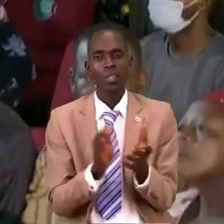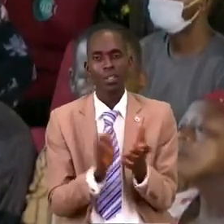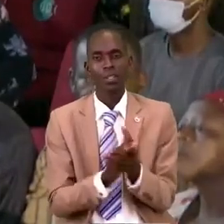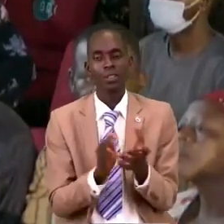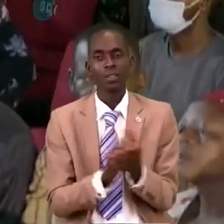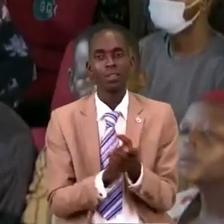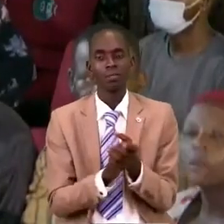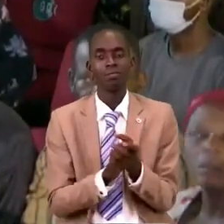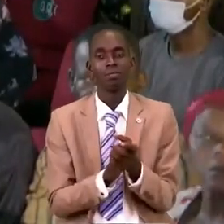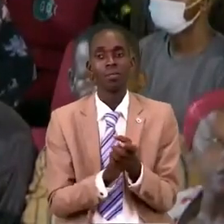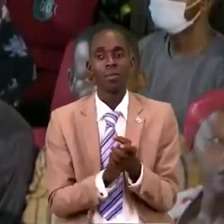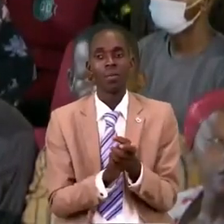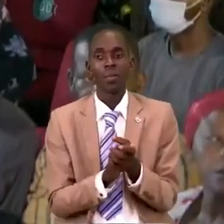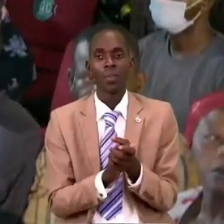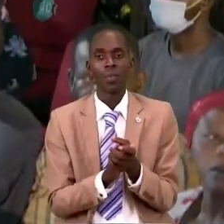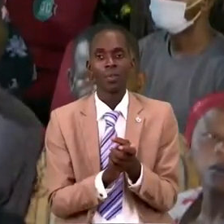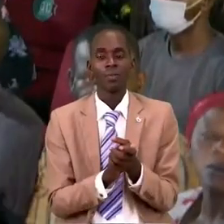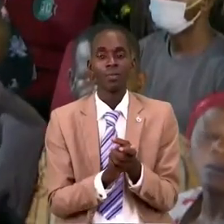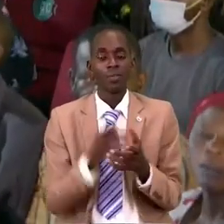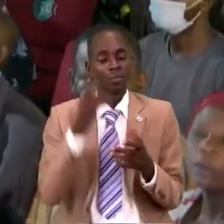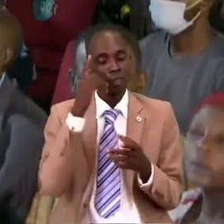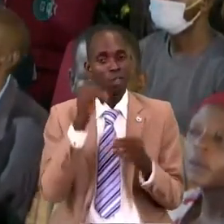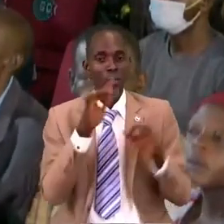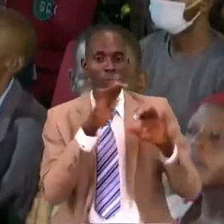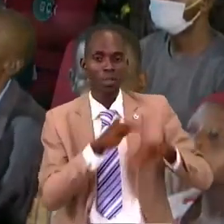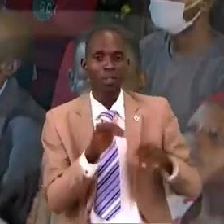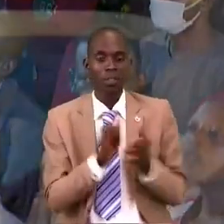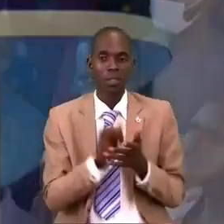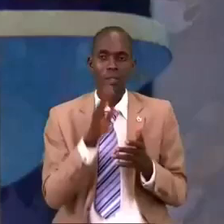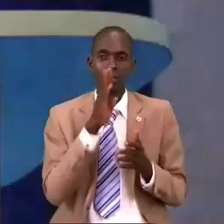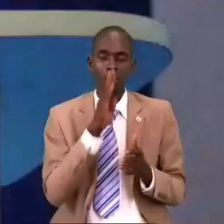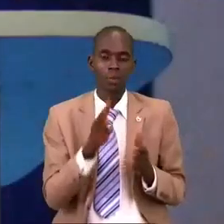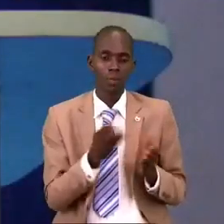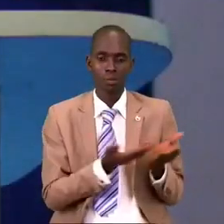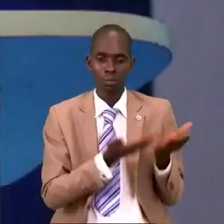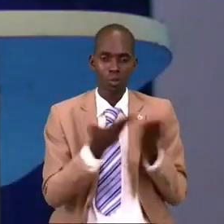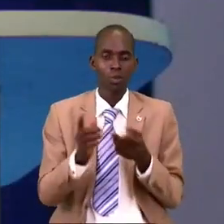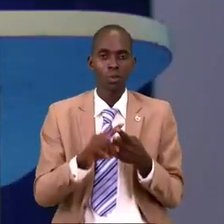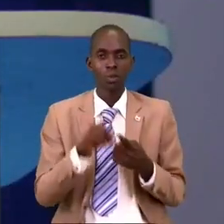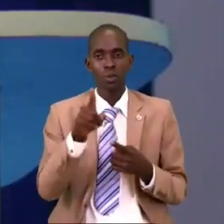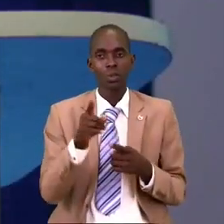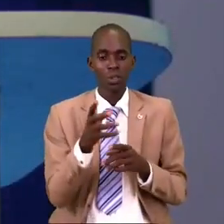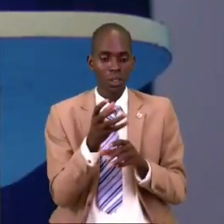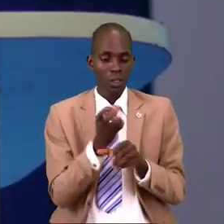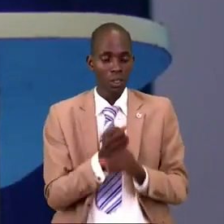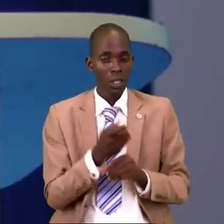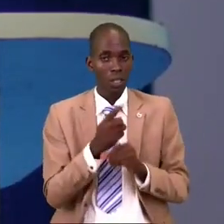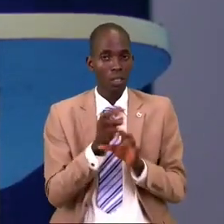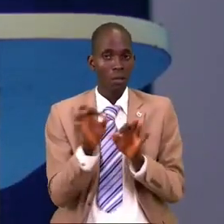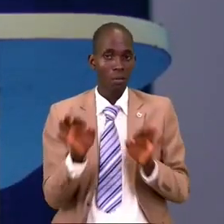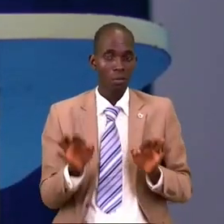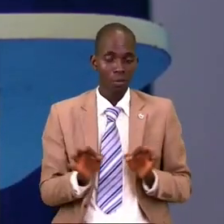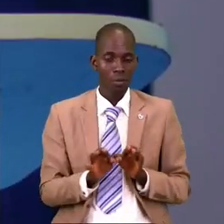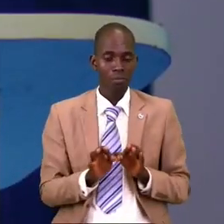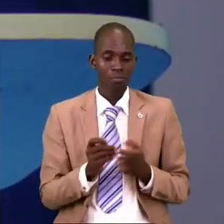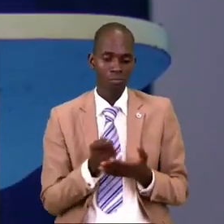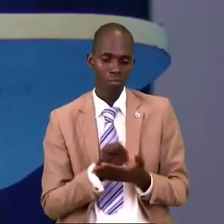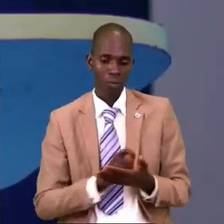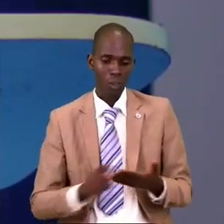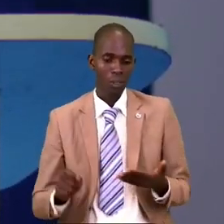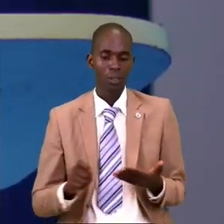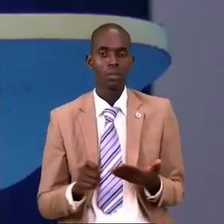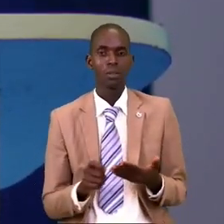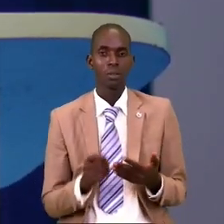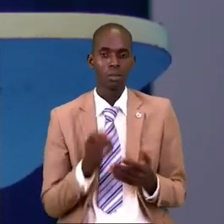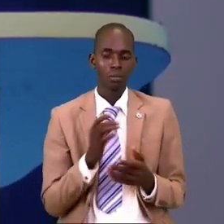in capital letters, and when you finish writing, submit to the counselor attending to